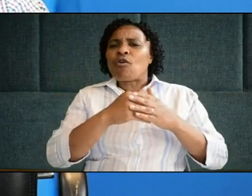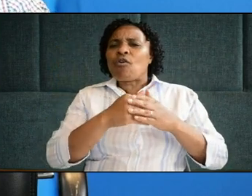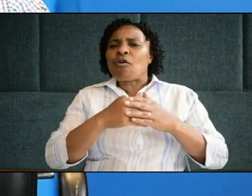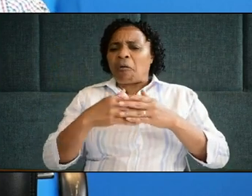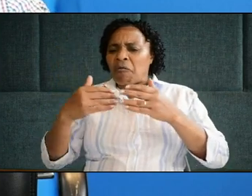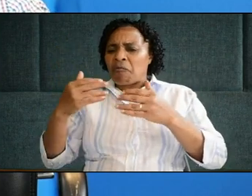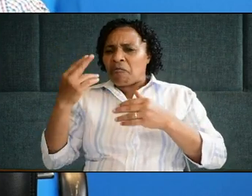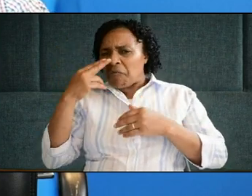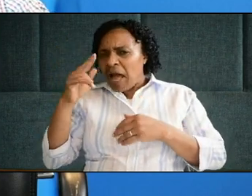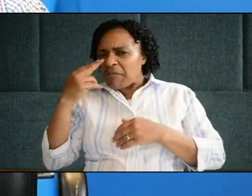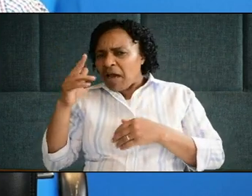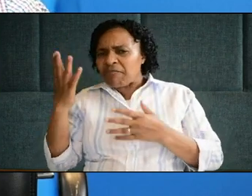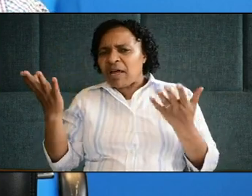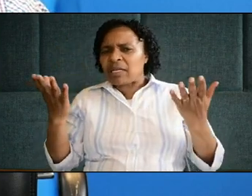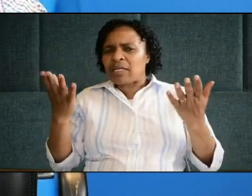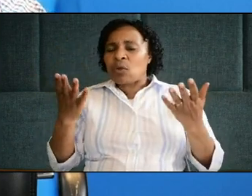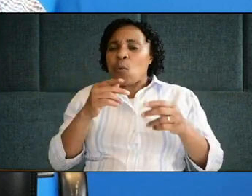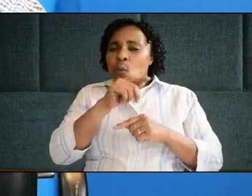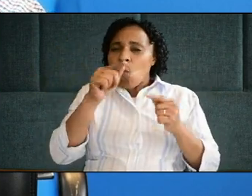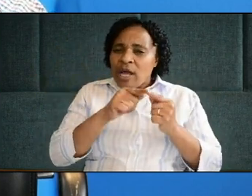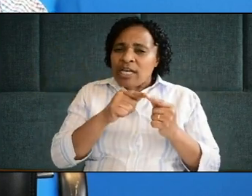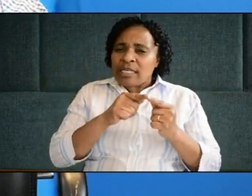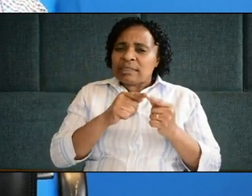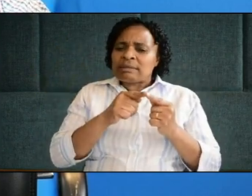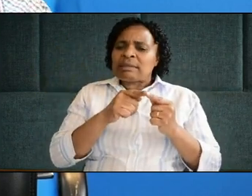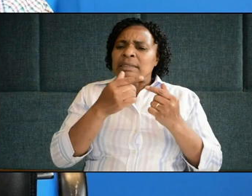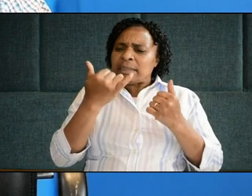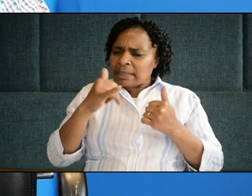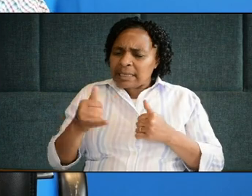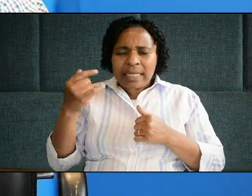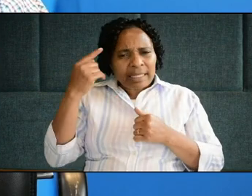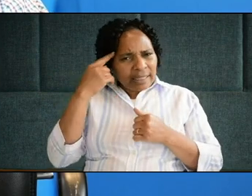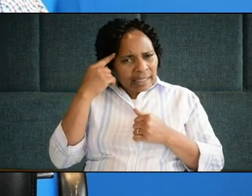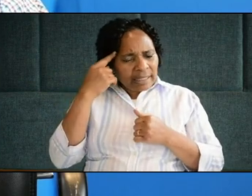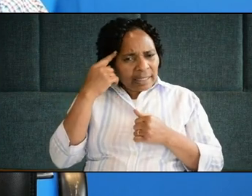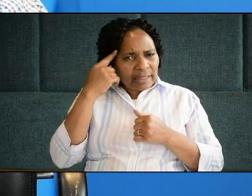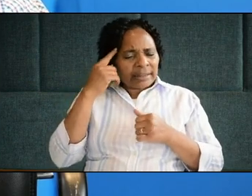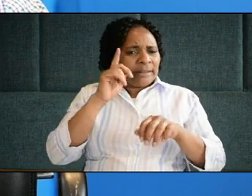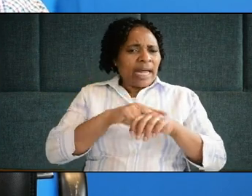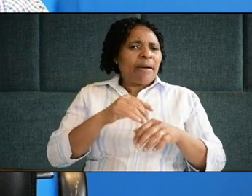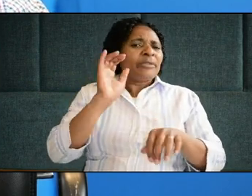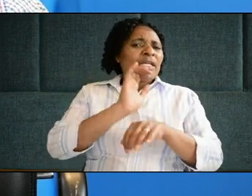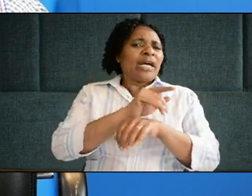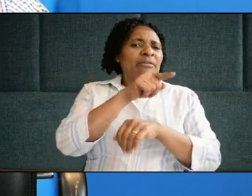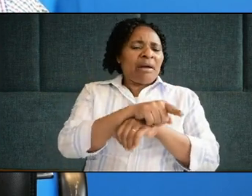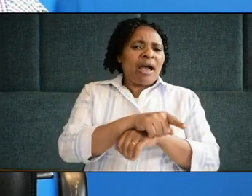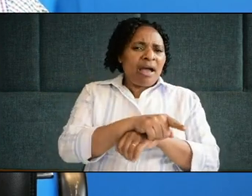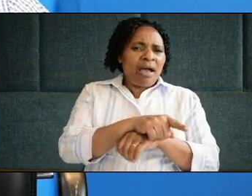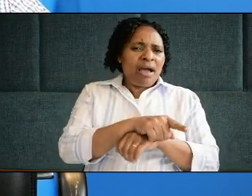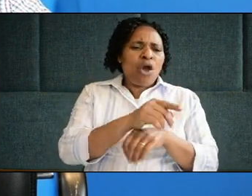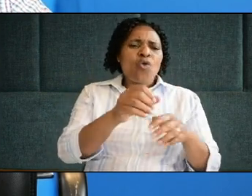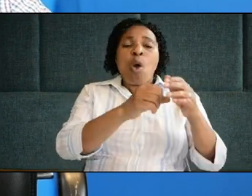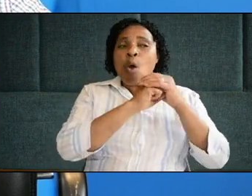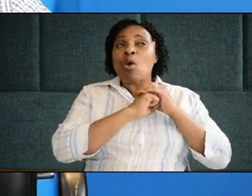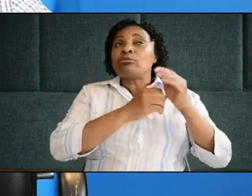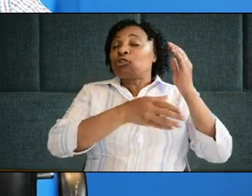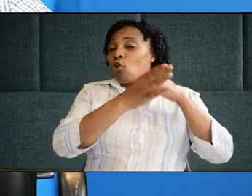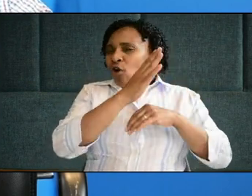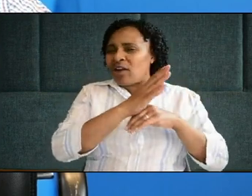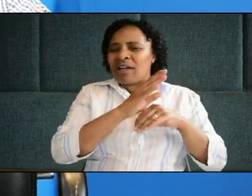God. Yet they think that when you're in church, you're worshiping